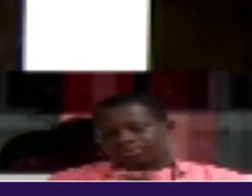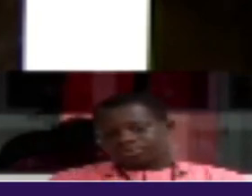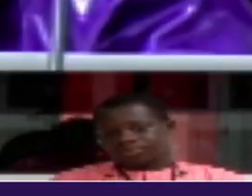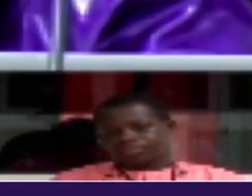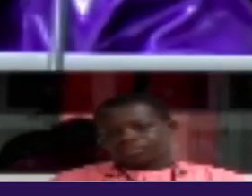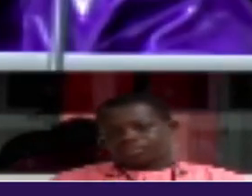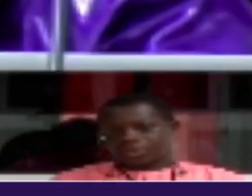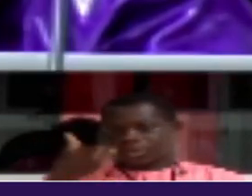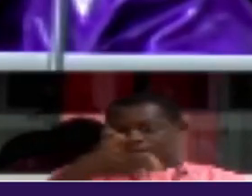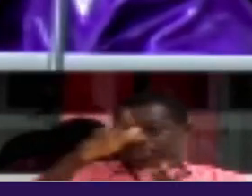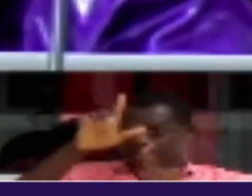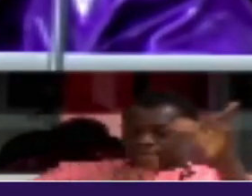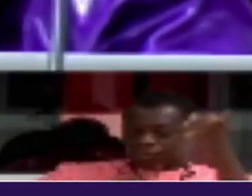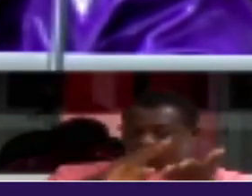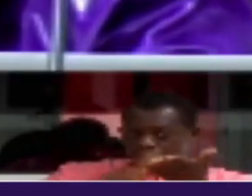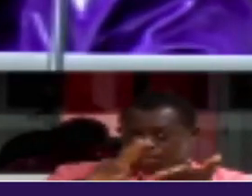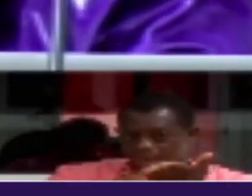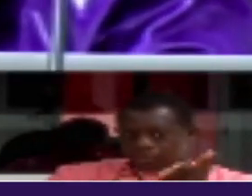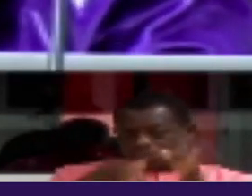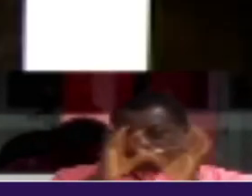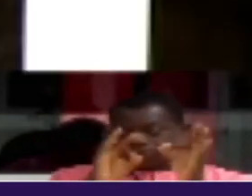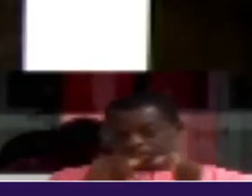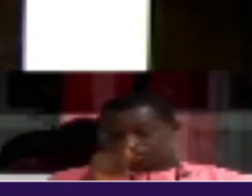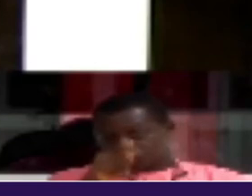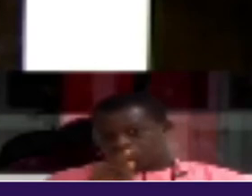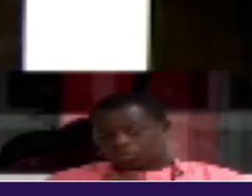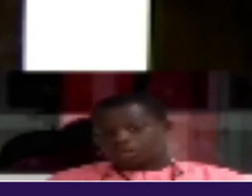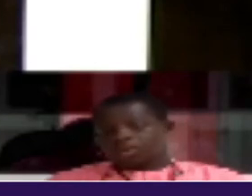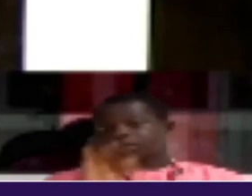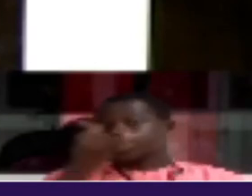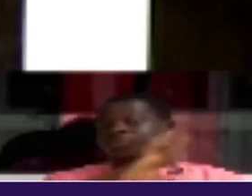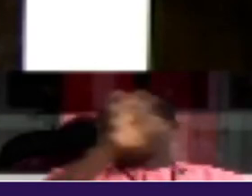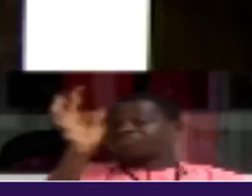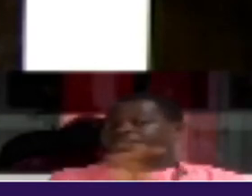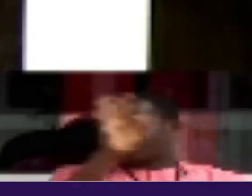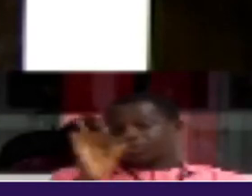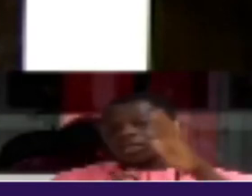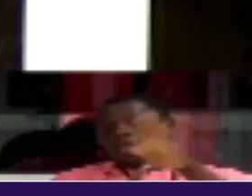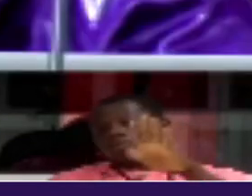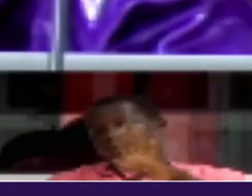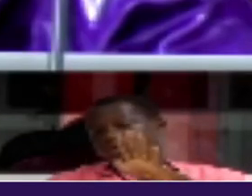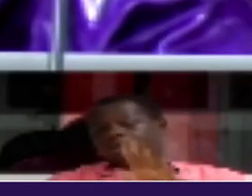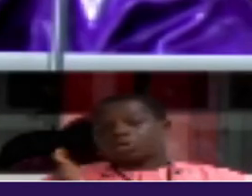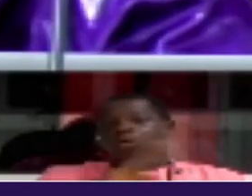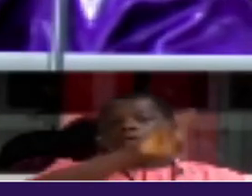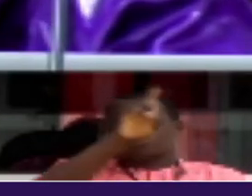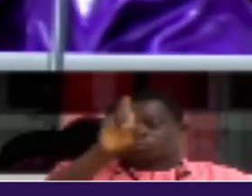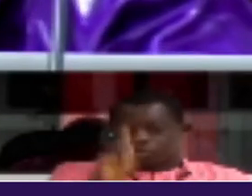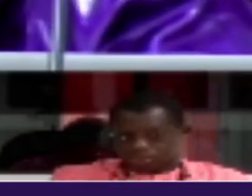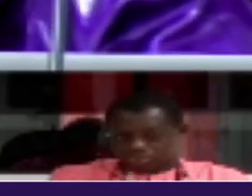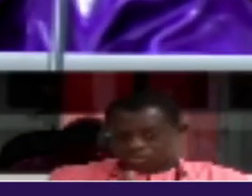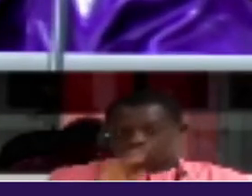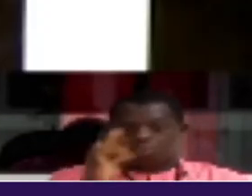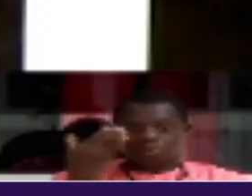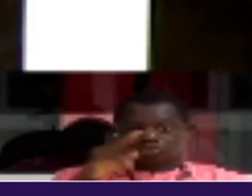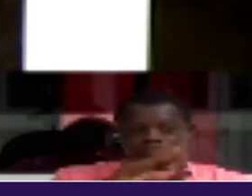this stage, was it normal that he would brief you? Yes, it's very important for him to brief me. The question is, was it normal that he